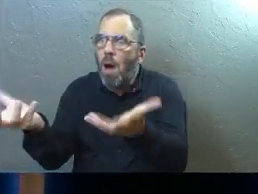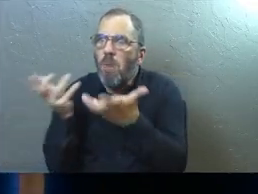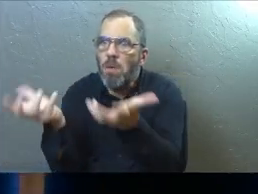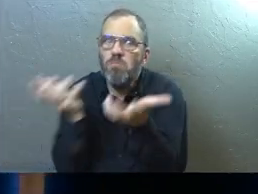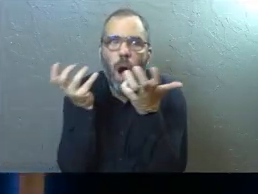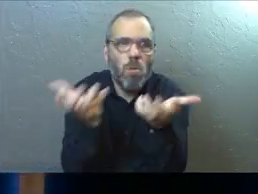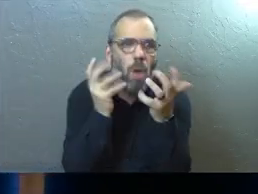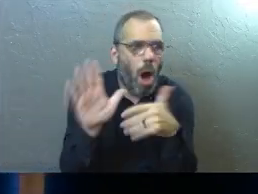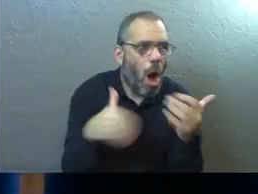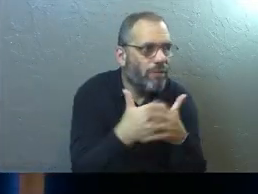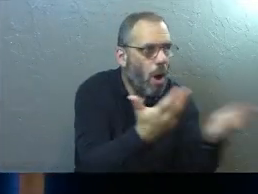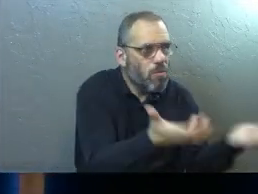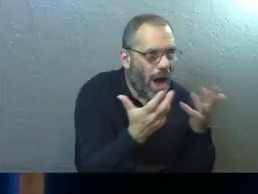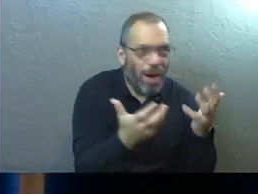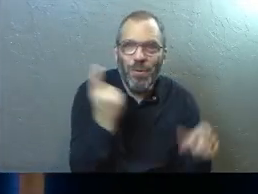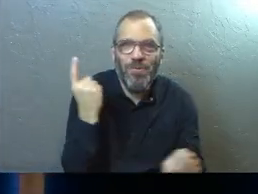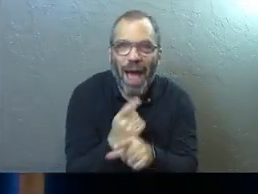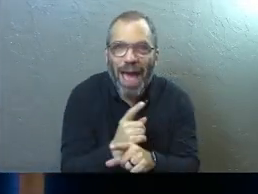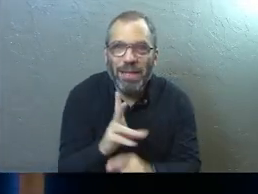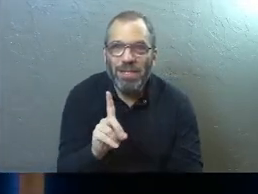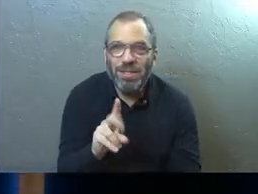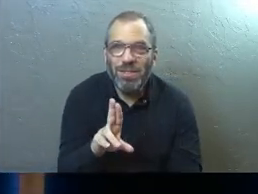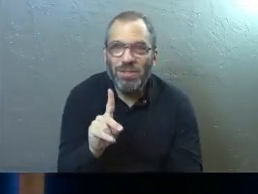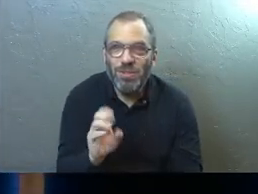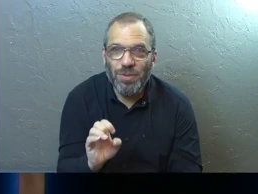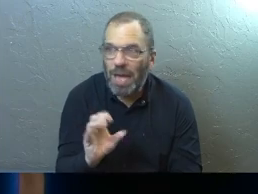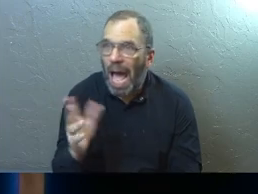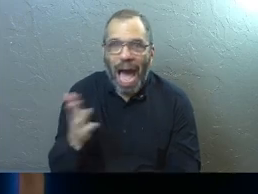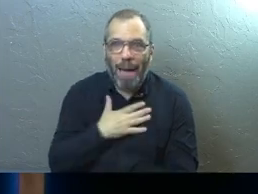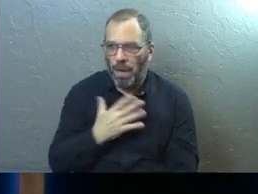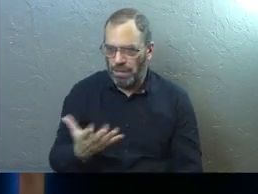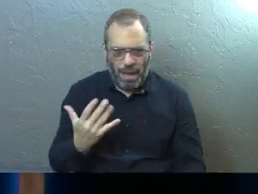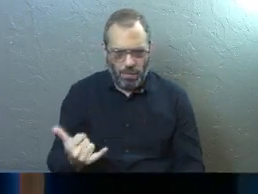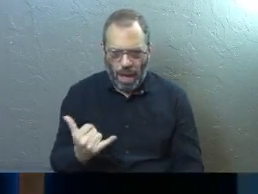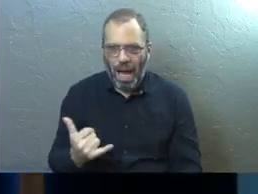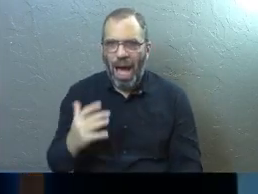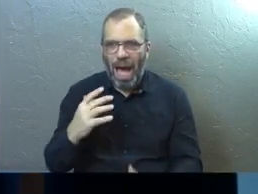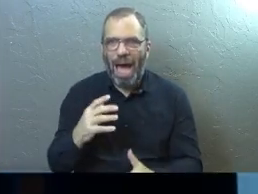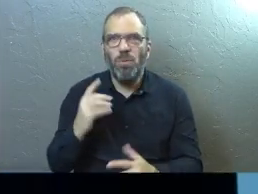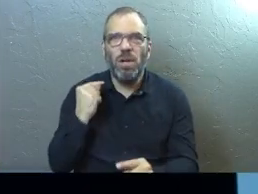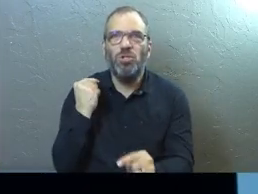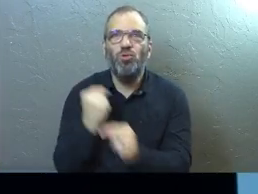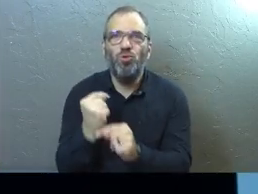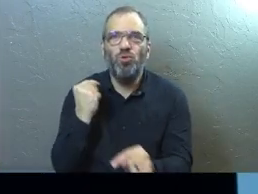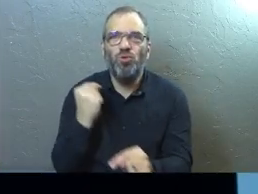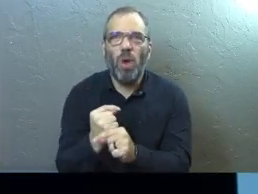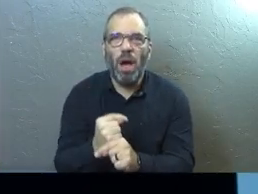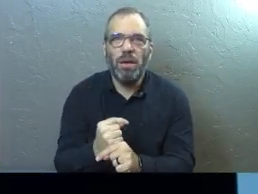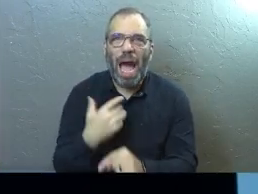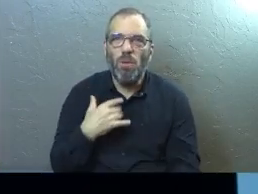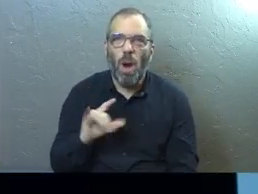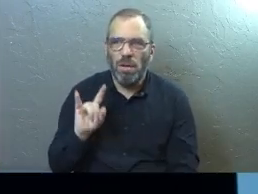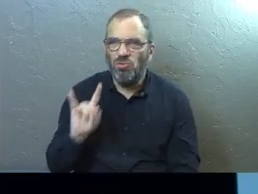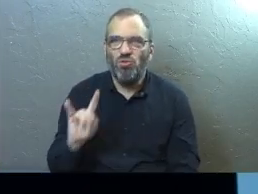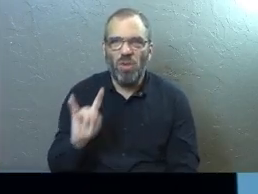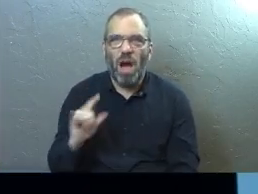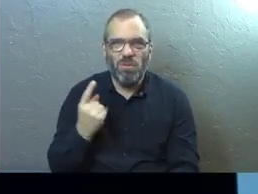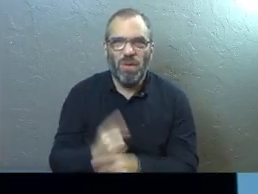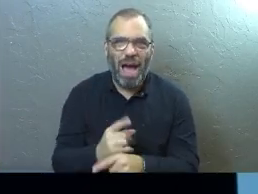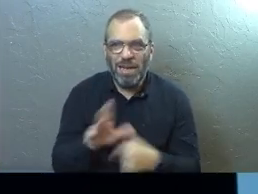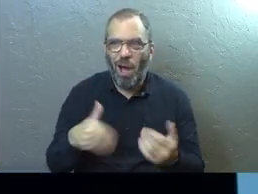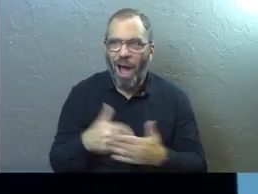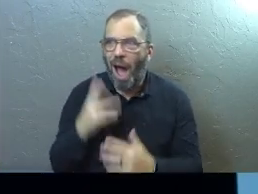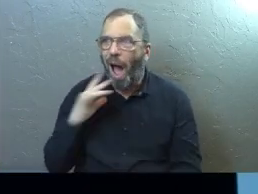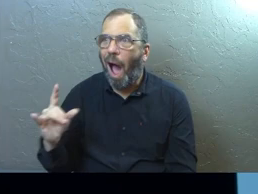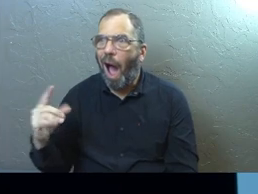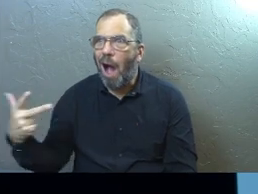And I want all of it, dude. You know, I'm like, I'm on this thing right now. It's like, I want a truck bad. You know what I mean? And every